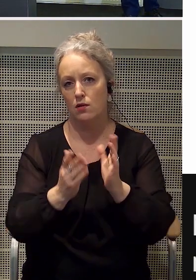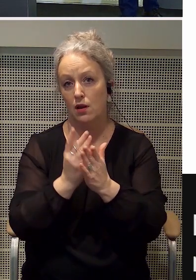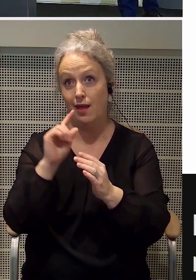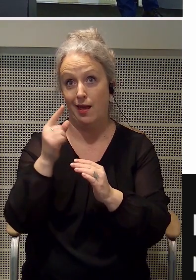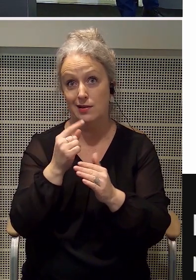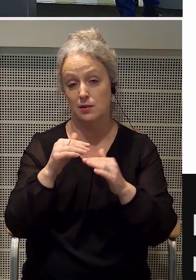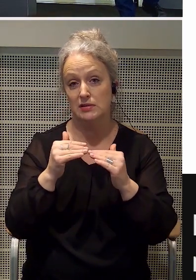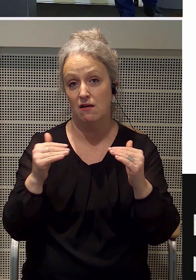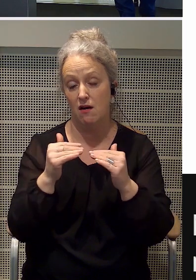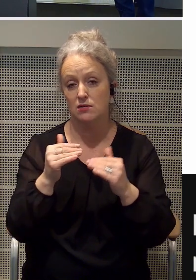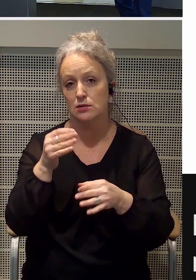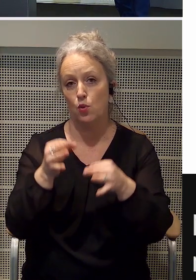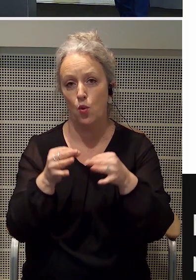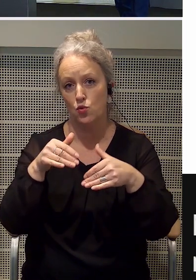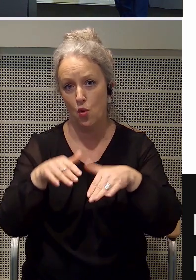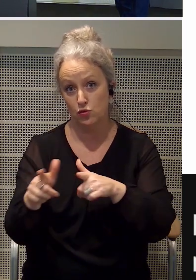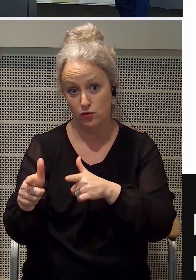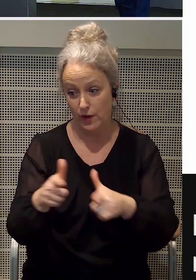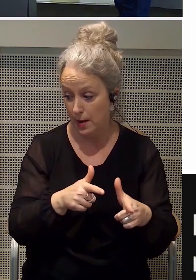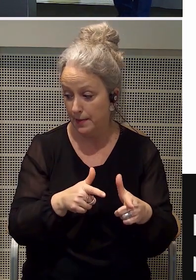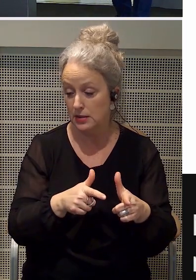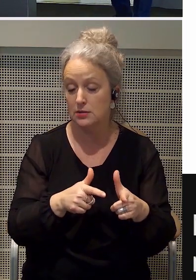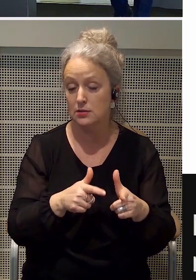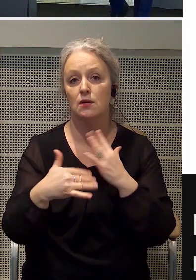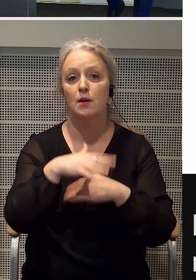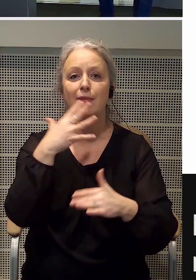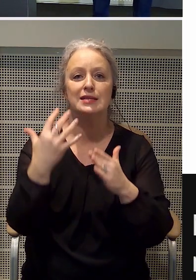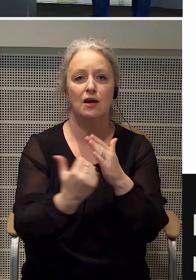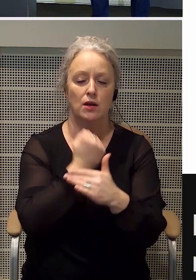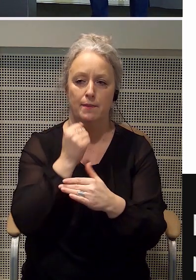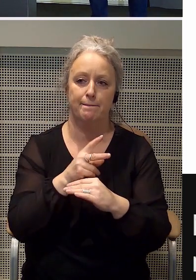lawyer or the of the other party,